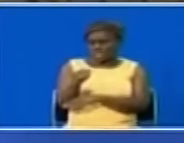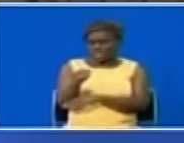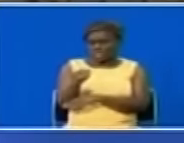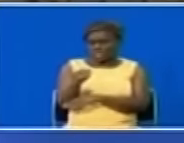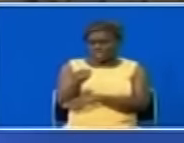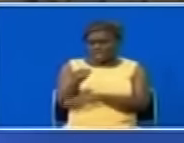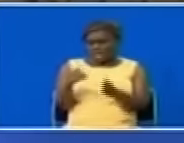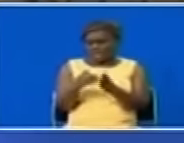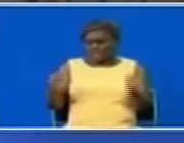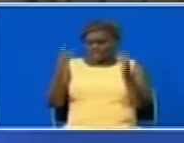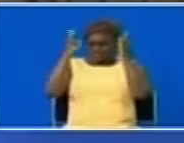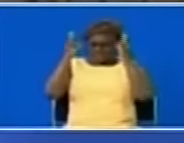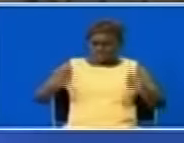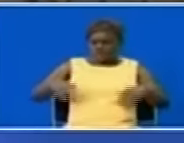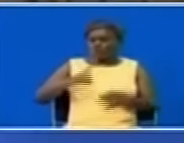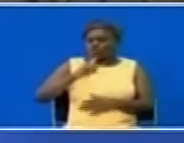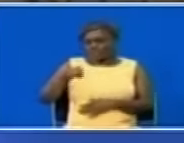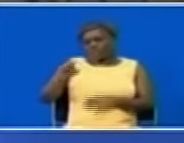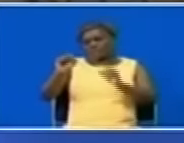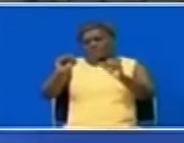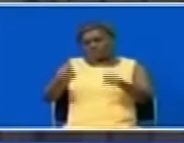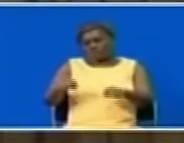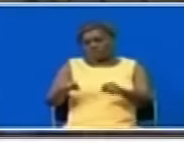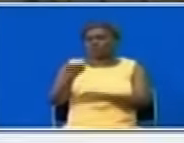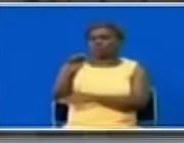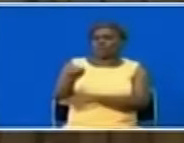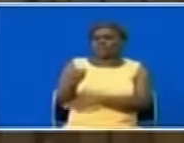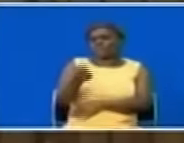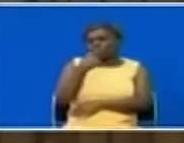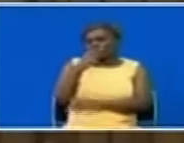against such decision or order to undergo medical examination.